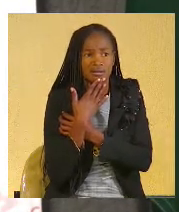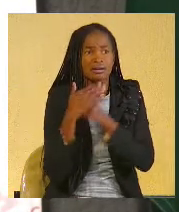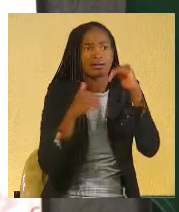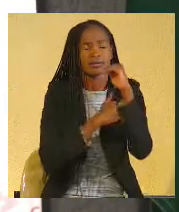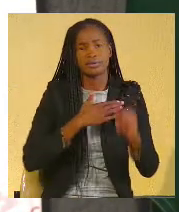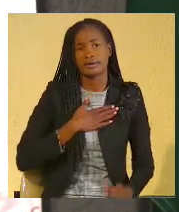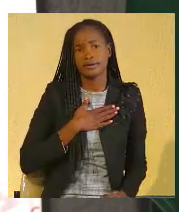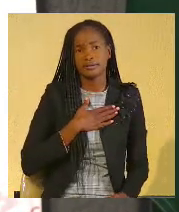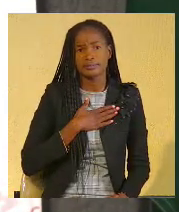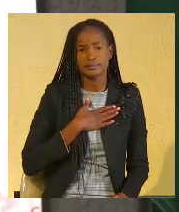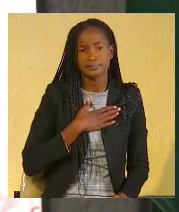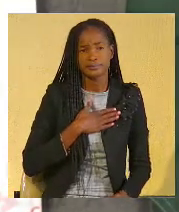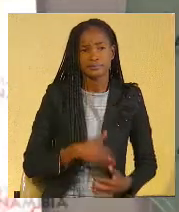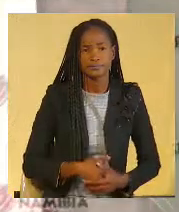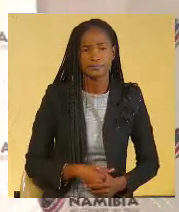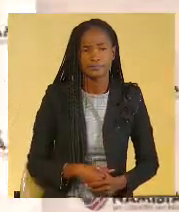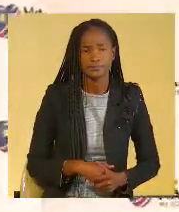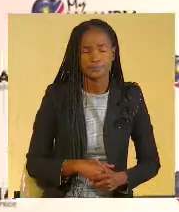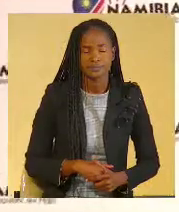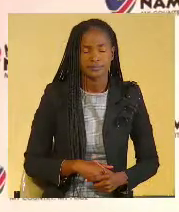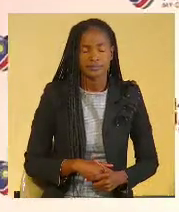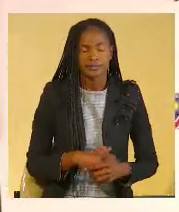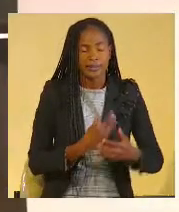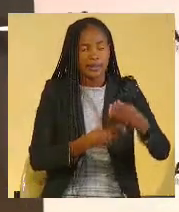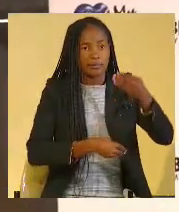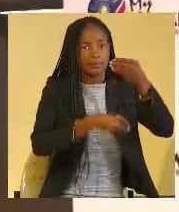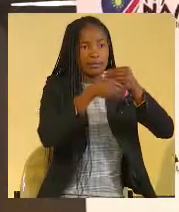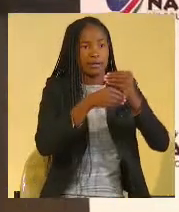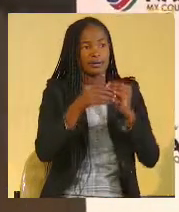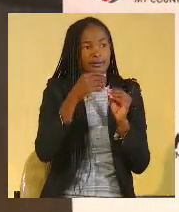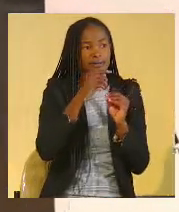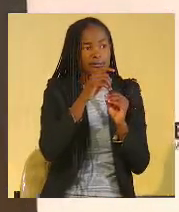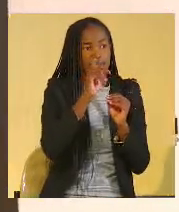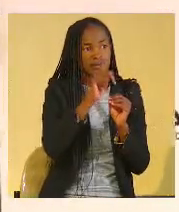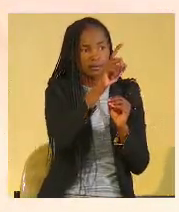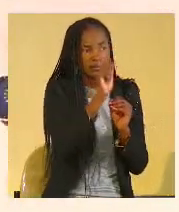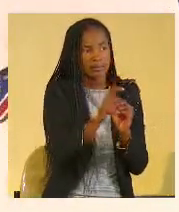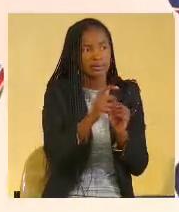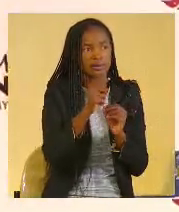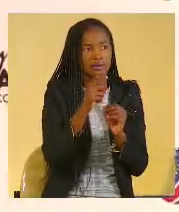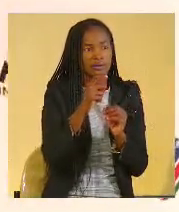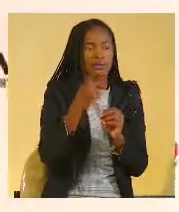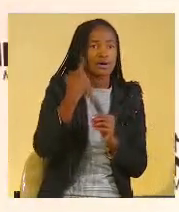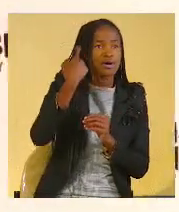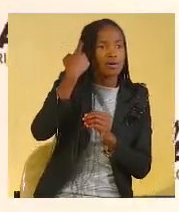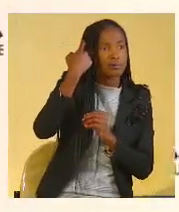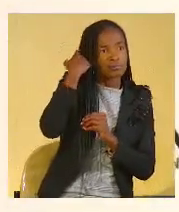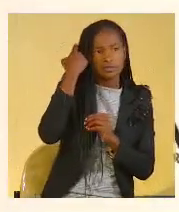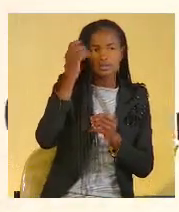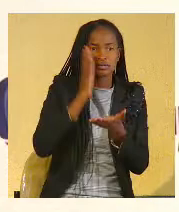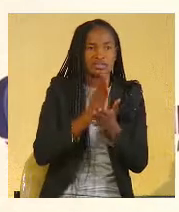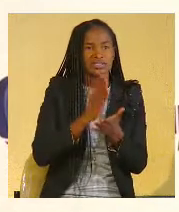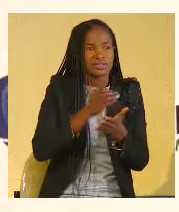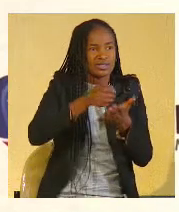simultaneously. Yeah. Honorable Minister, just to that then, you're saying that the ministry is doing a balancing act in